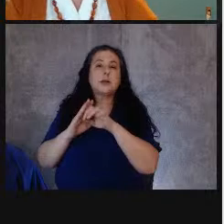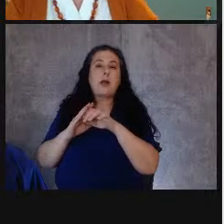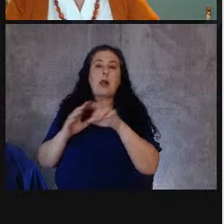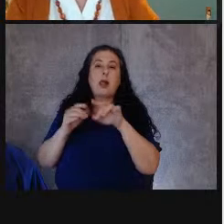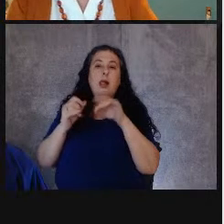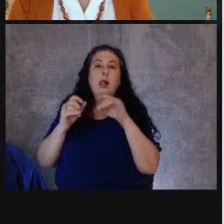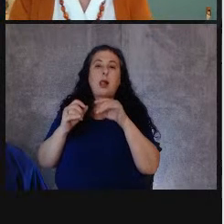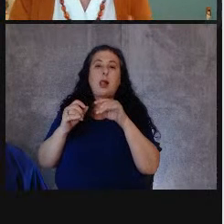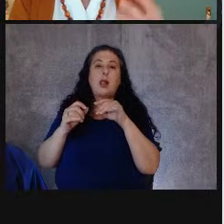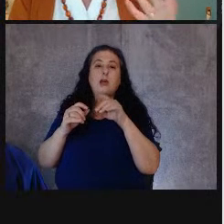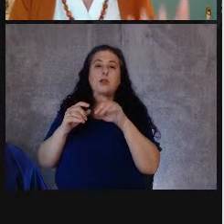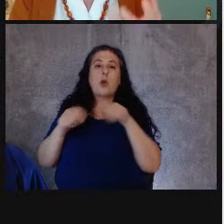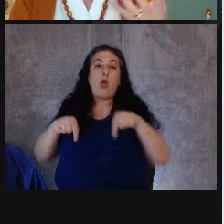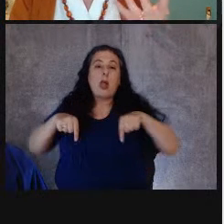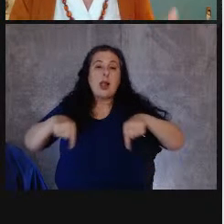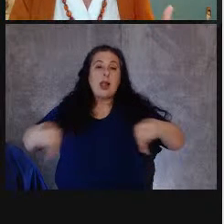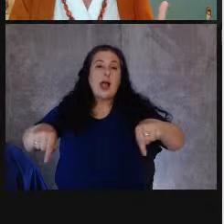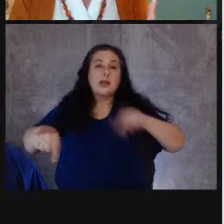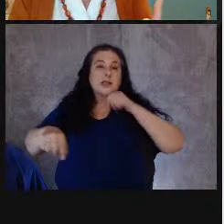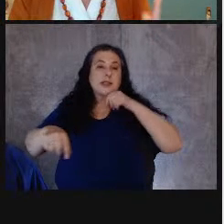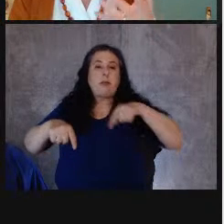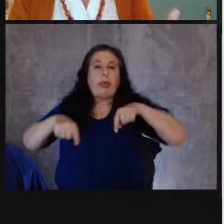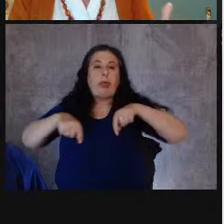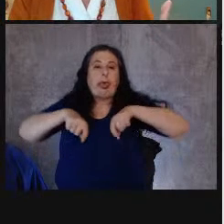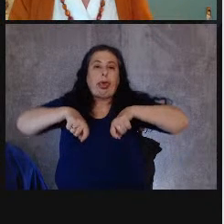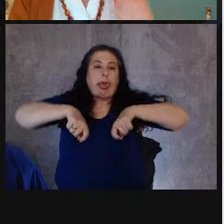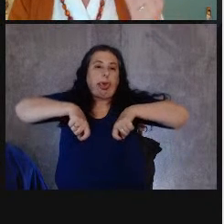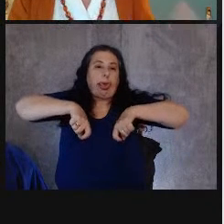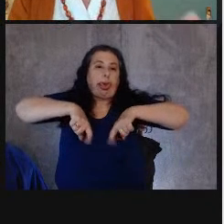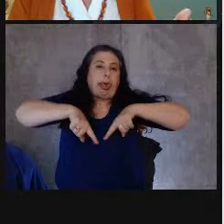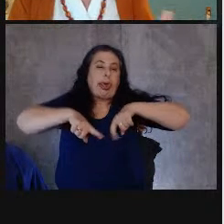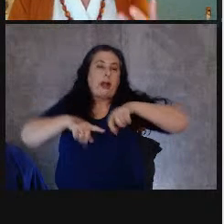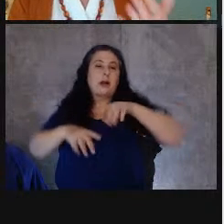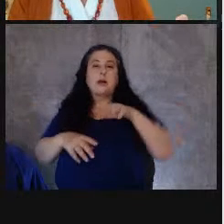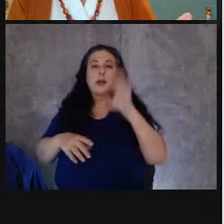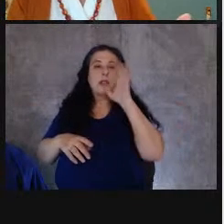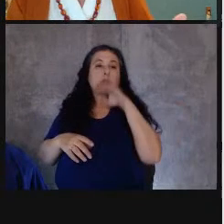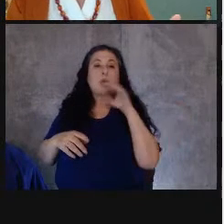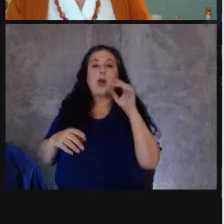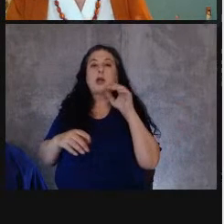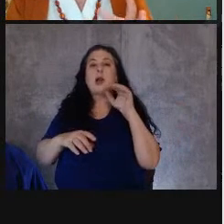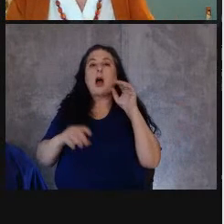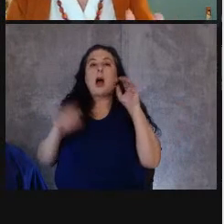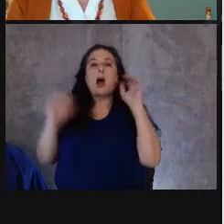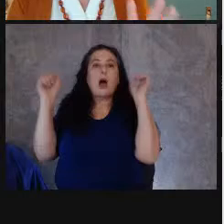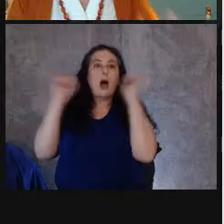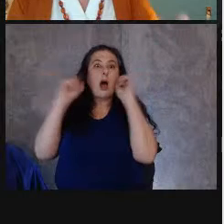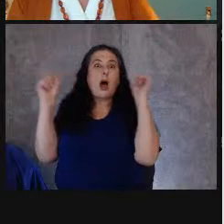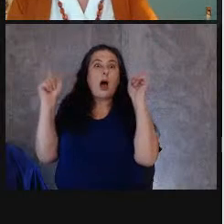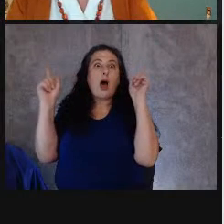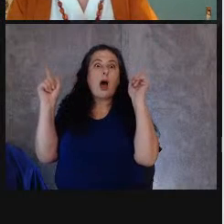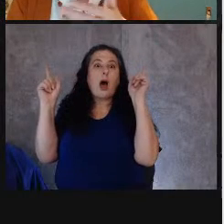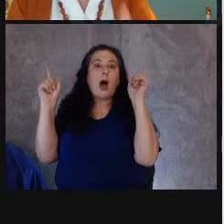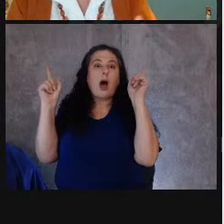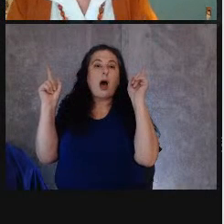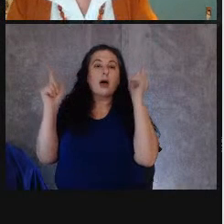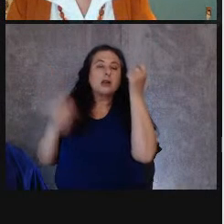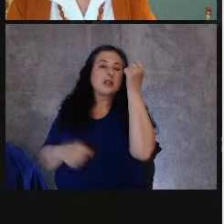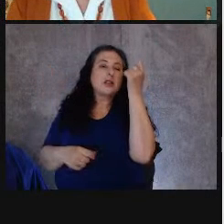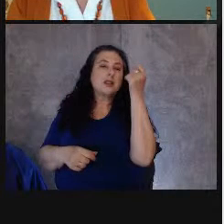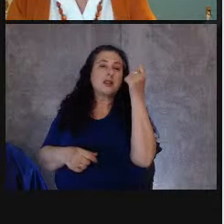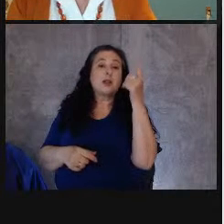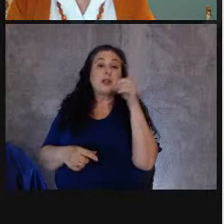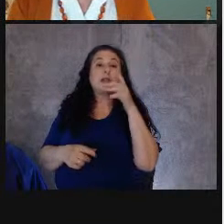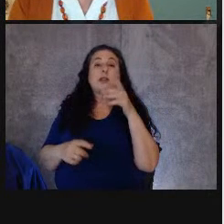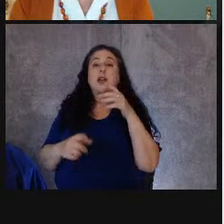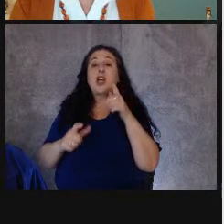did not develop properly. And so there was kind of this strange sort of wake-up call. Wait a minute, there is in fact this huge